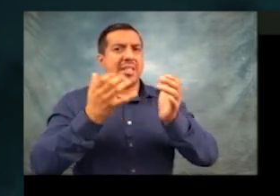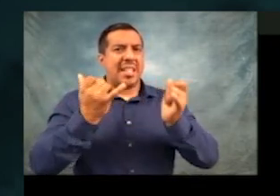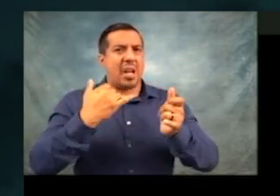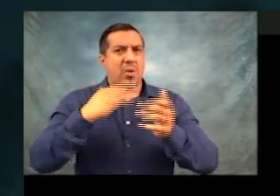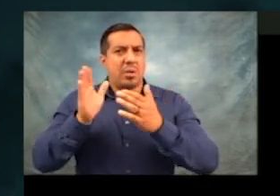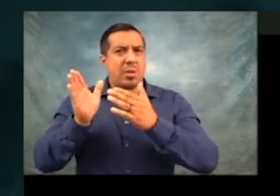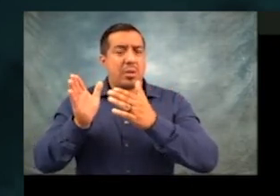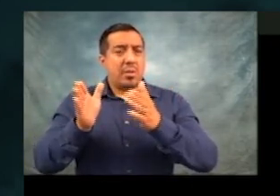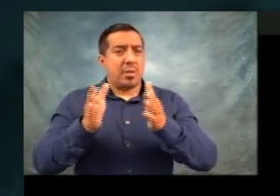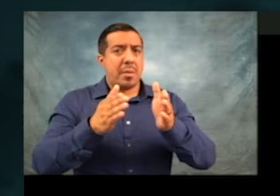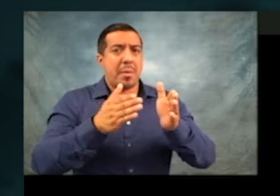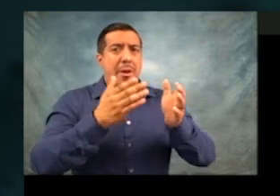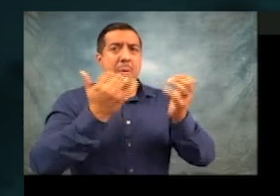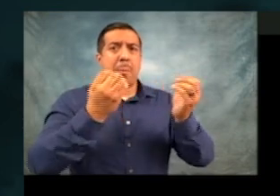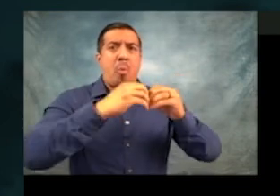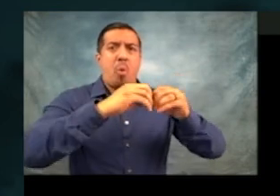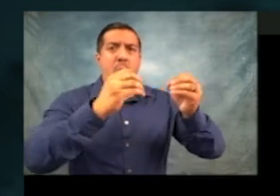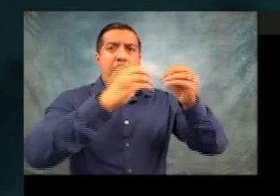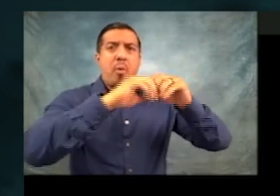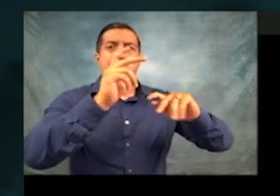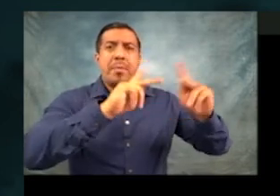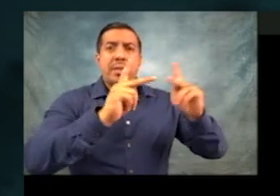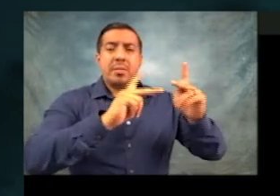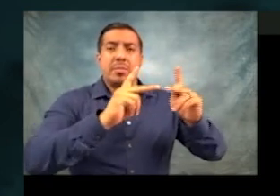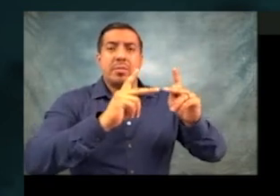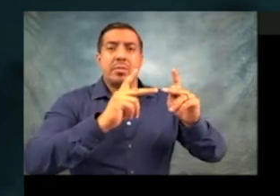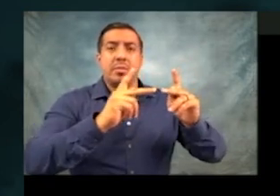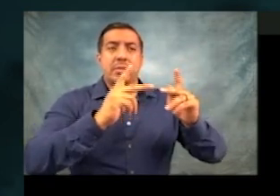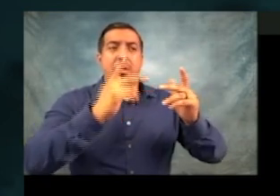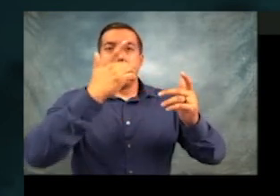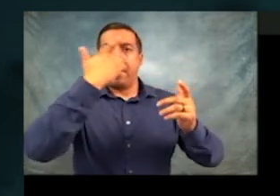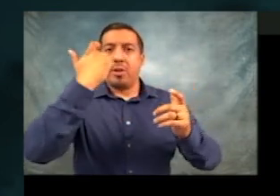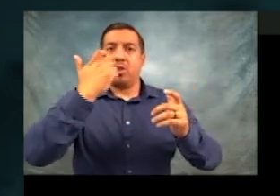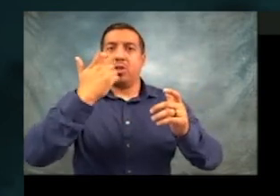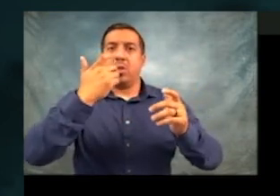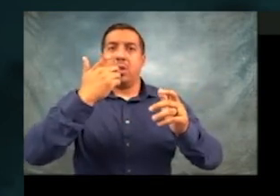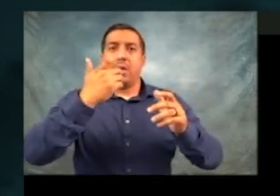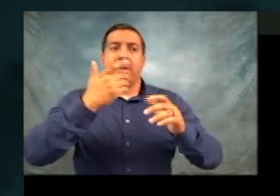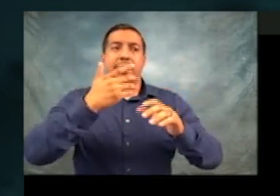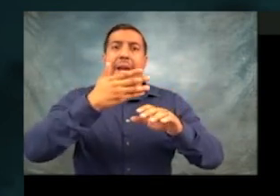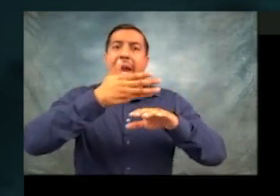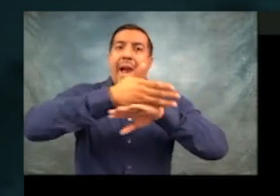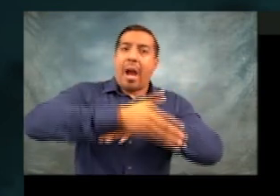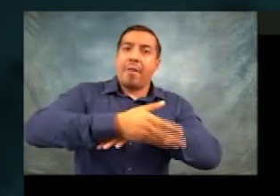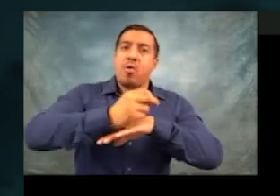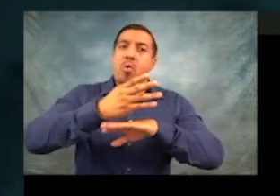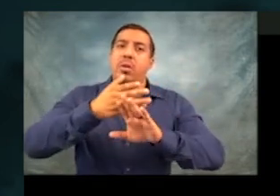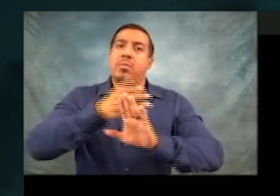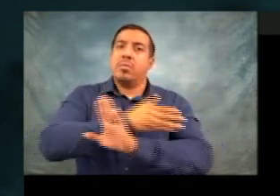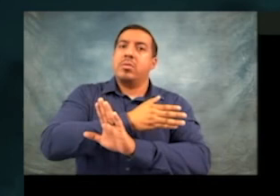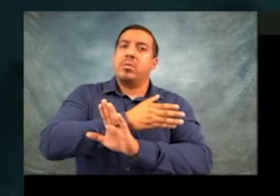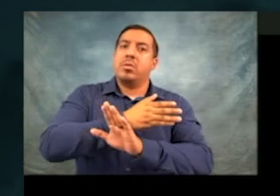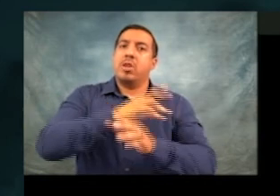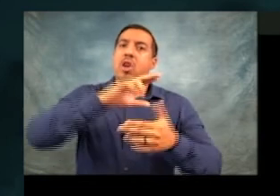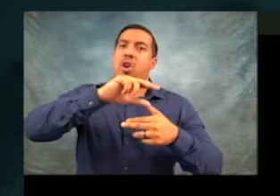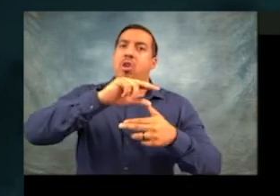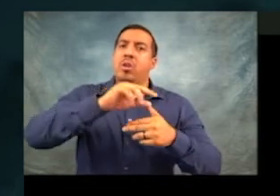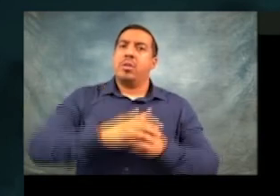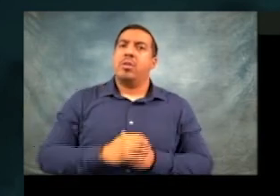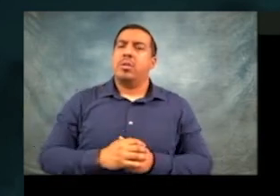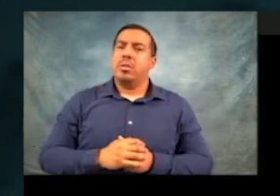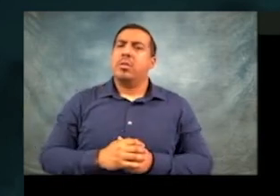to lose more and more people behind the hurricane or after the hurricane. So let me explain.